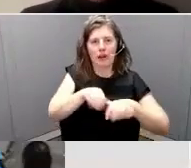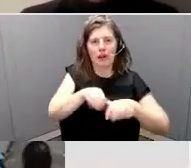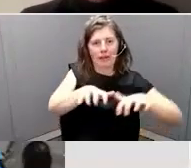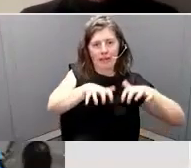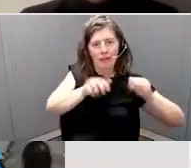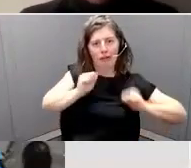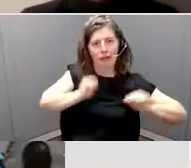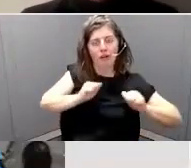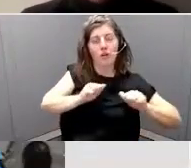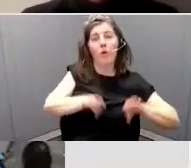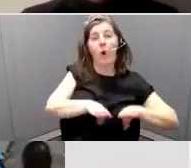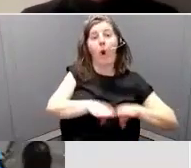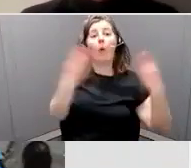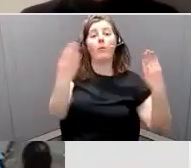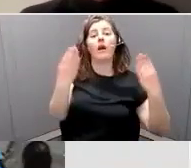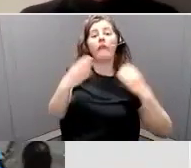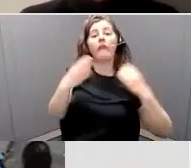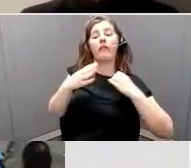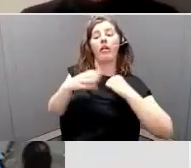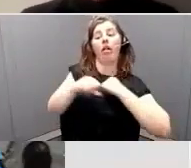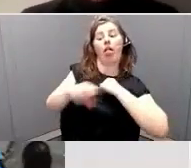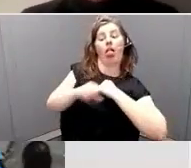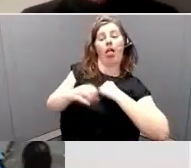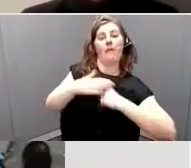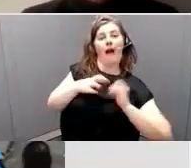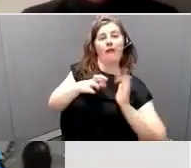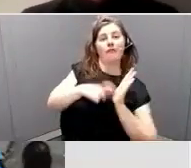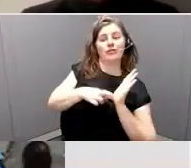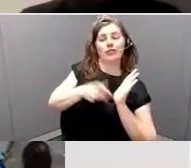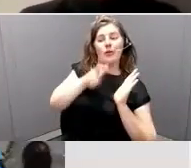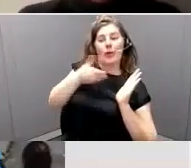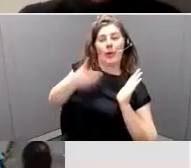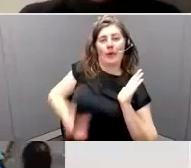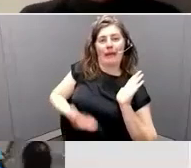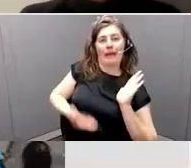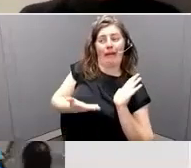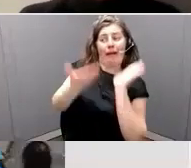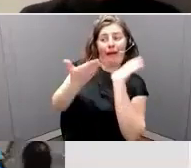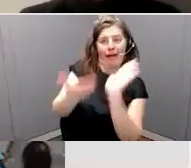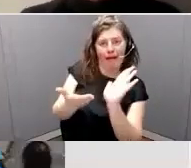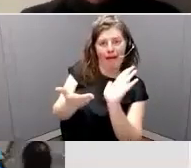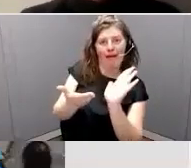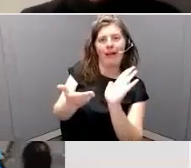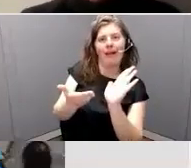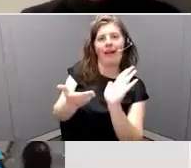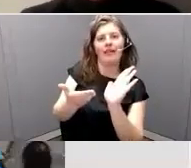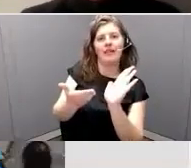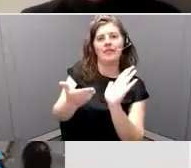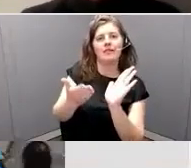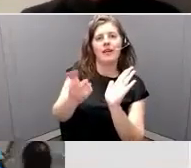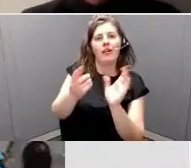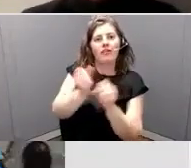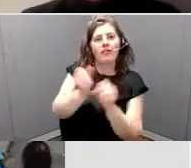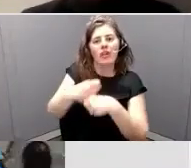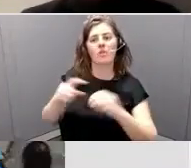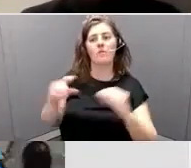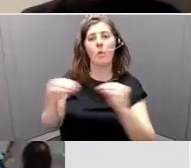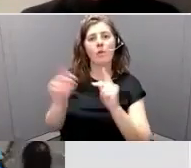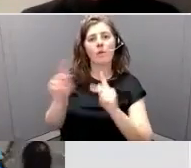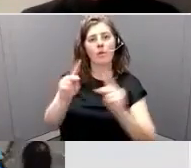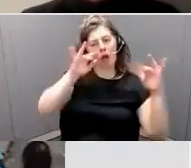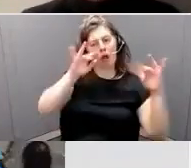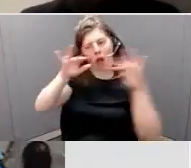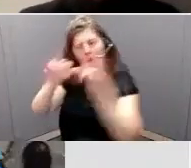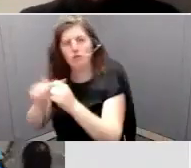you've sold your research, you've introduced yourself, and you've essentially generated more traffic to